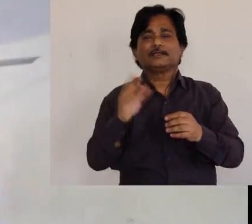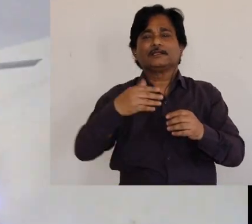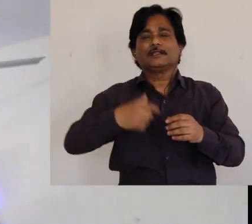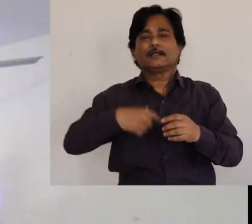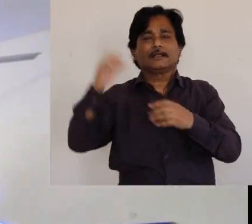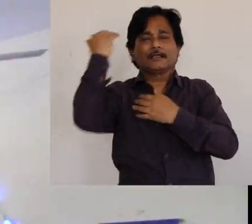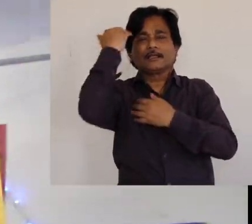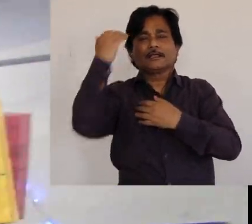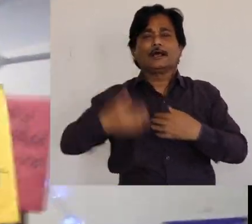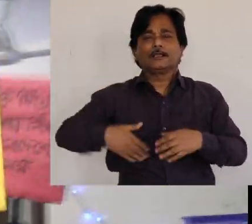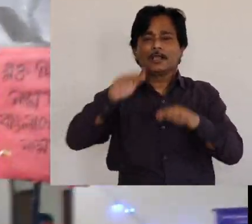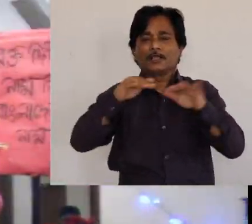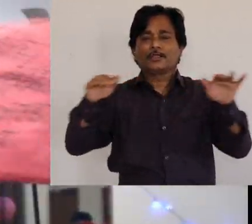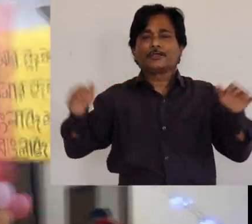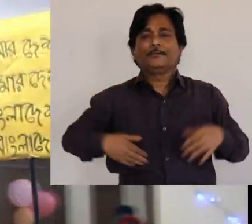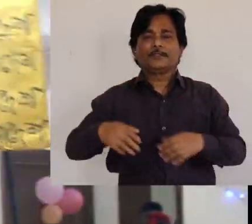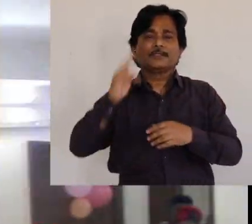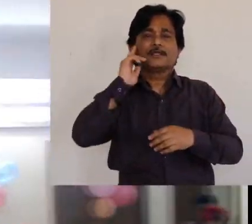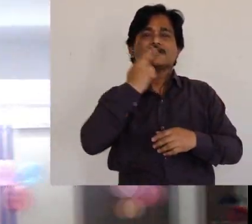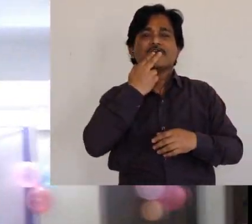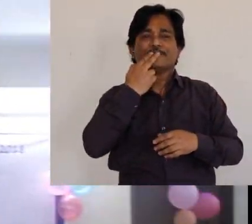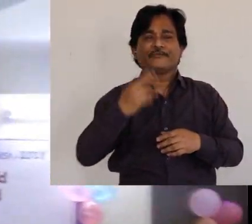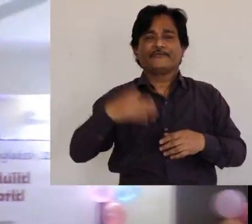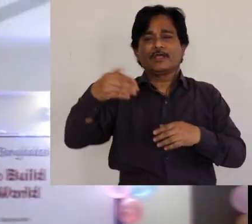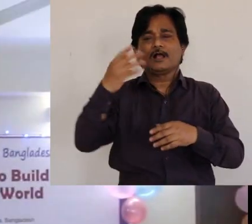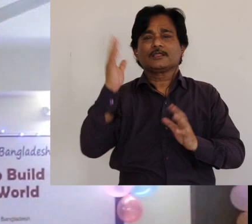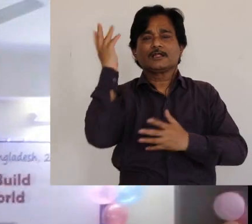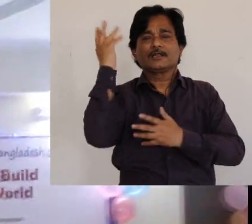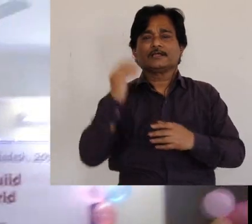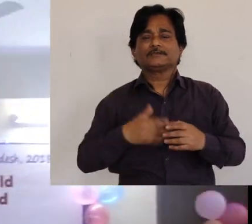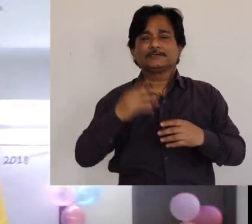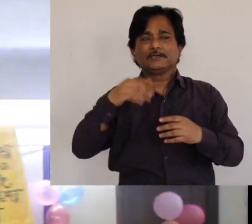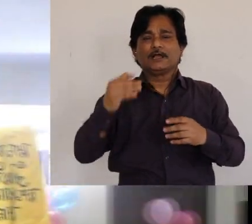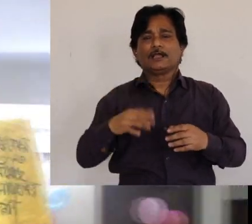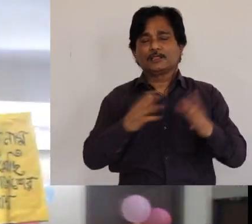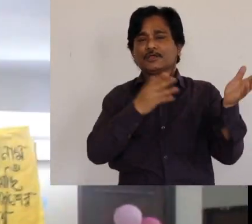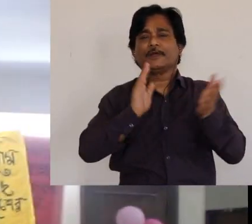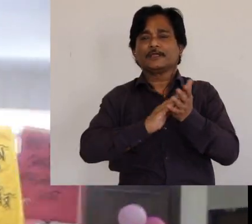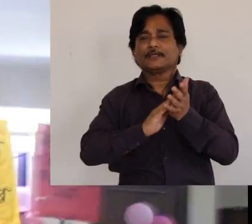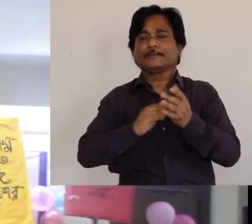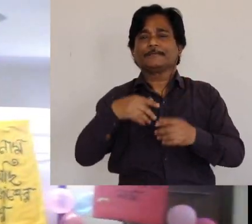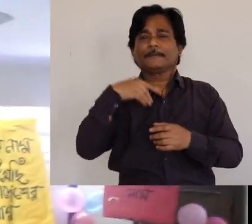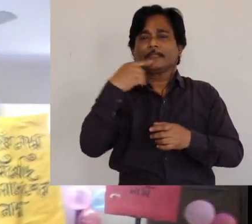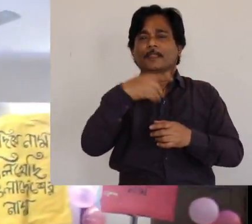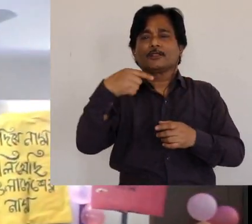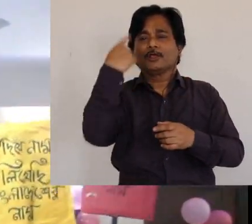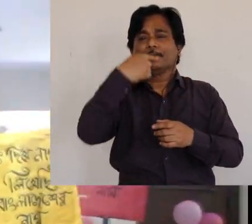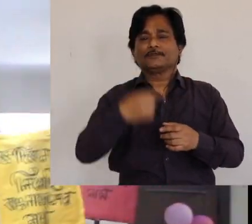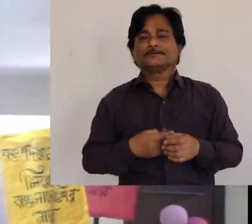group performance by children with speech and hearing disabilities were also done, which received appreciation from the